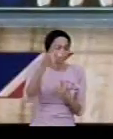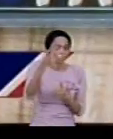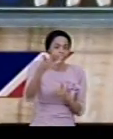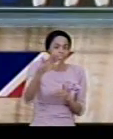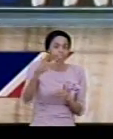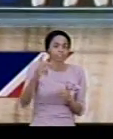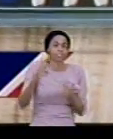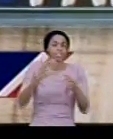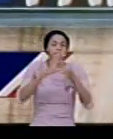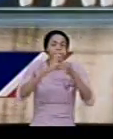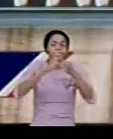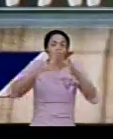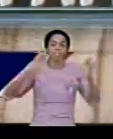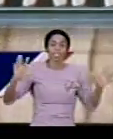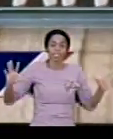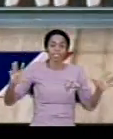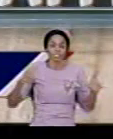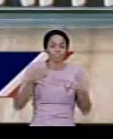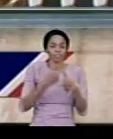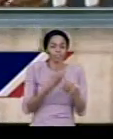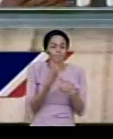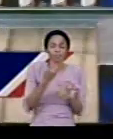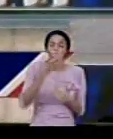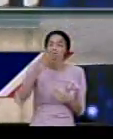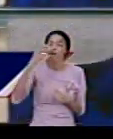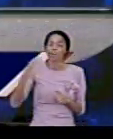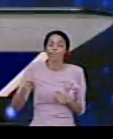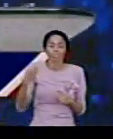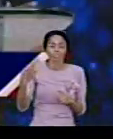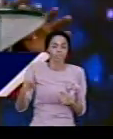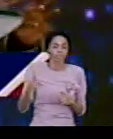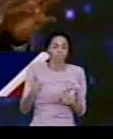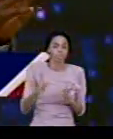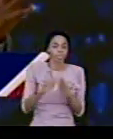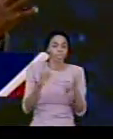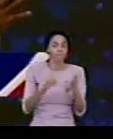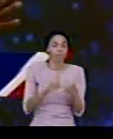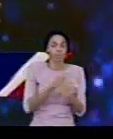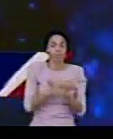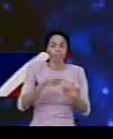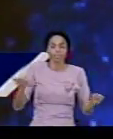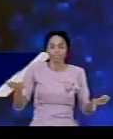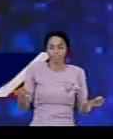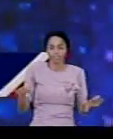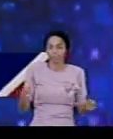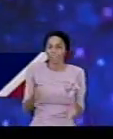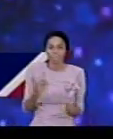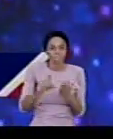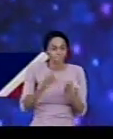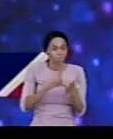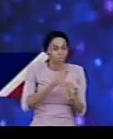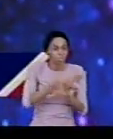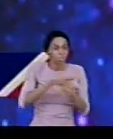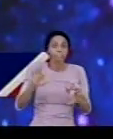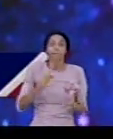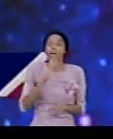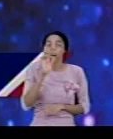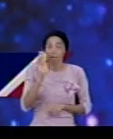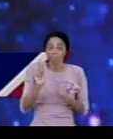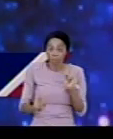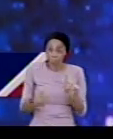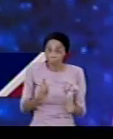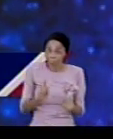release from the curse for the lawless. The lawless are the people that